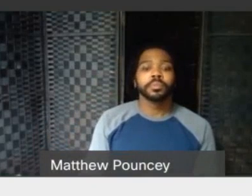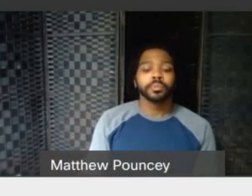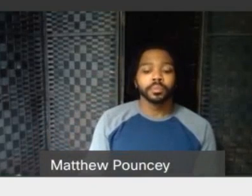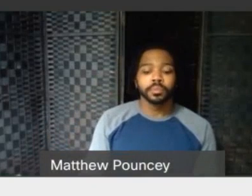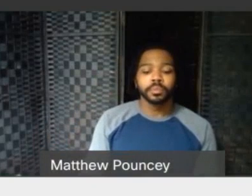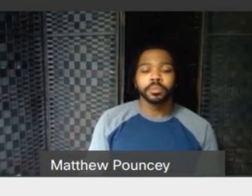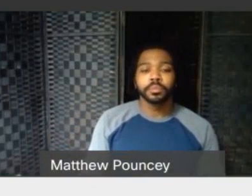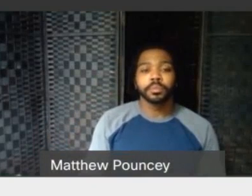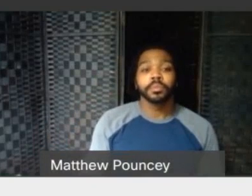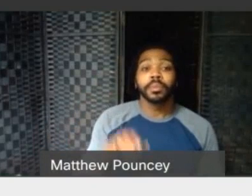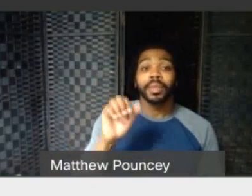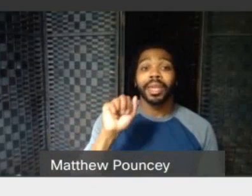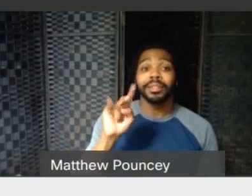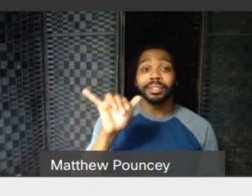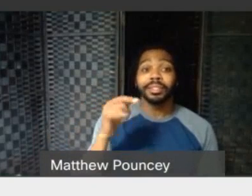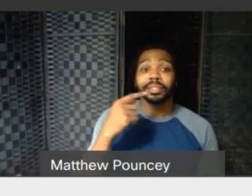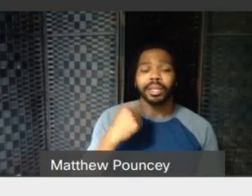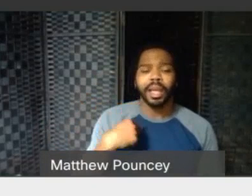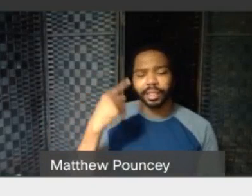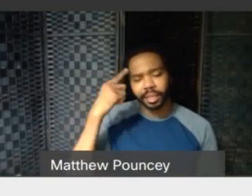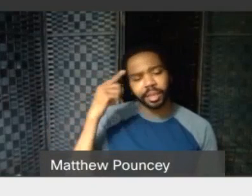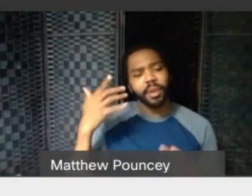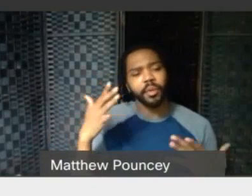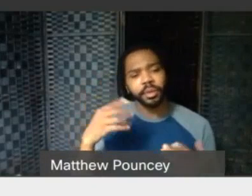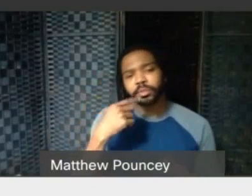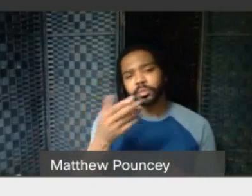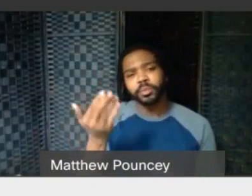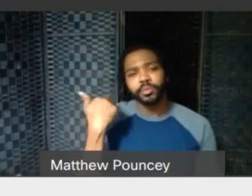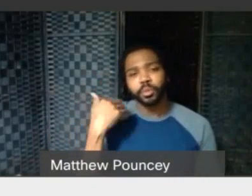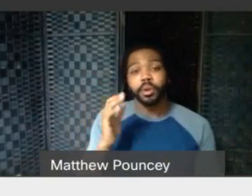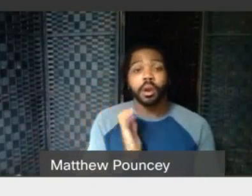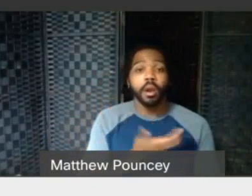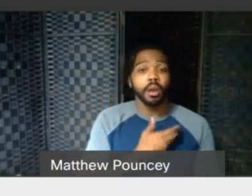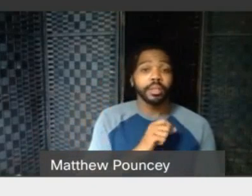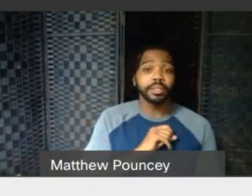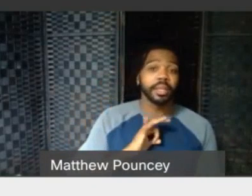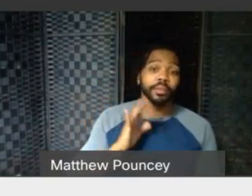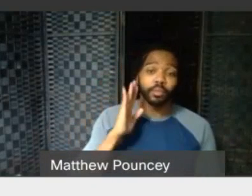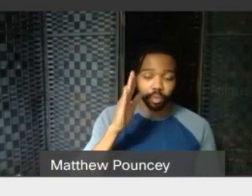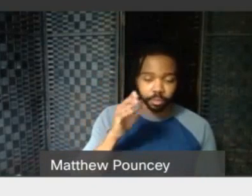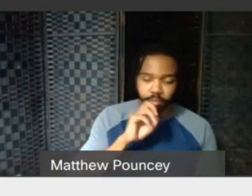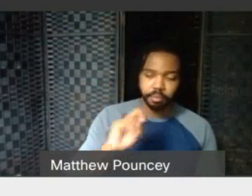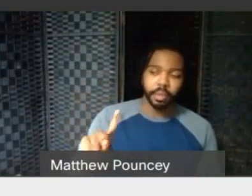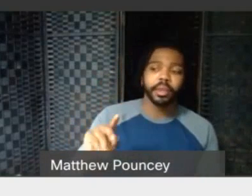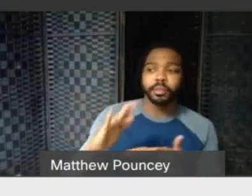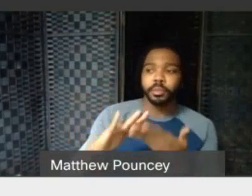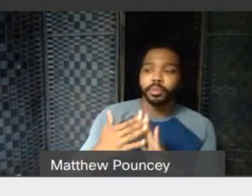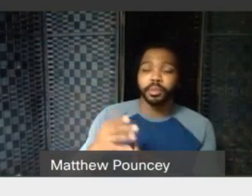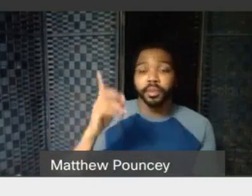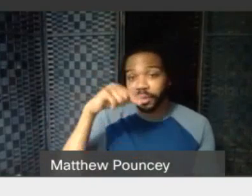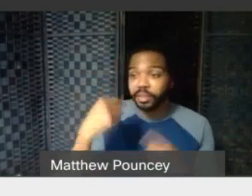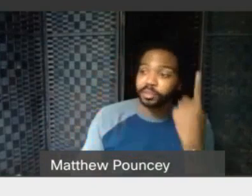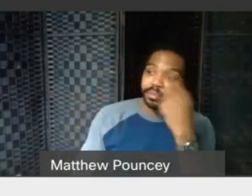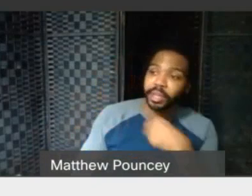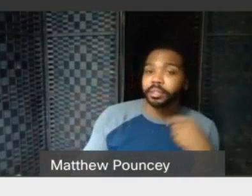And as I think I've indicated before, our staff will begin returning to the community to face-to-face visits with